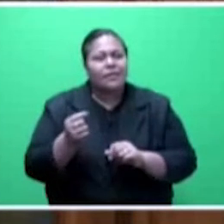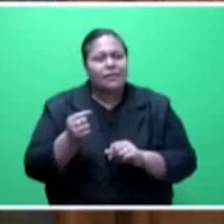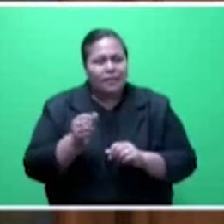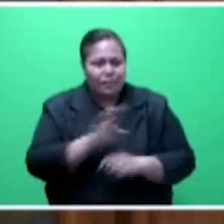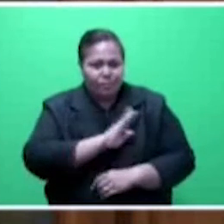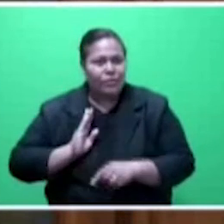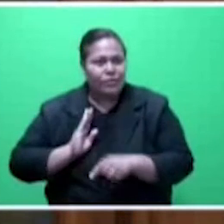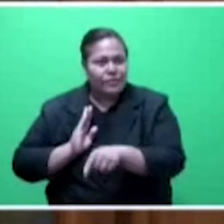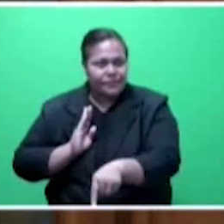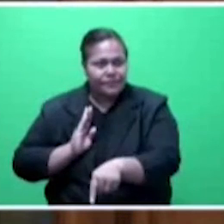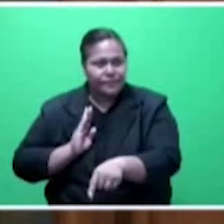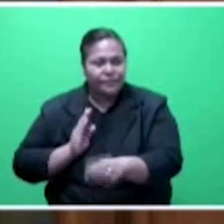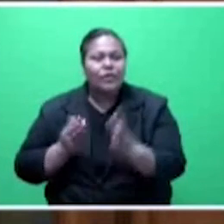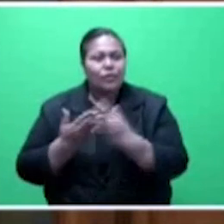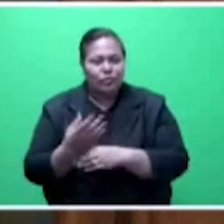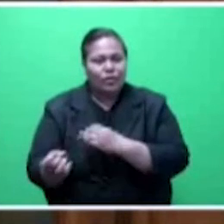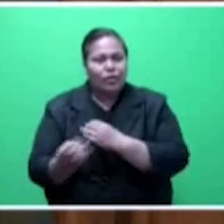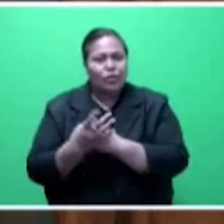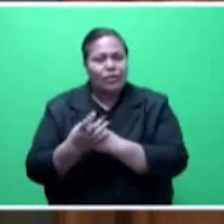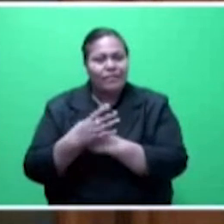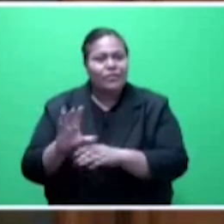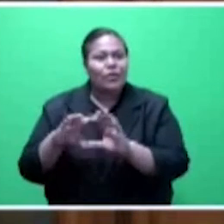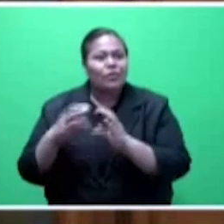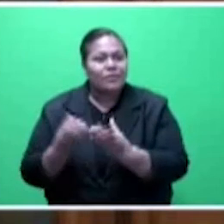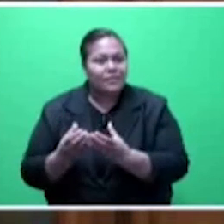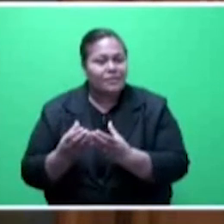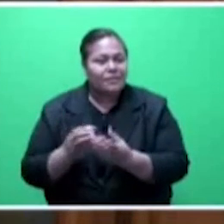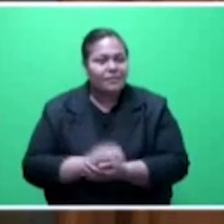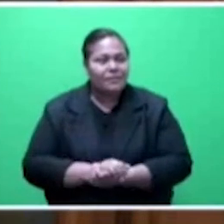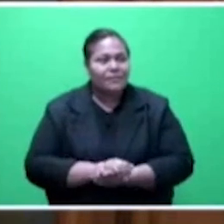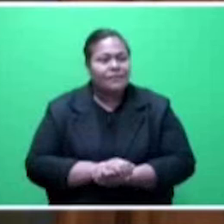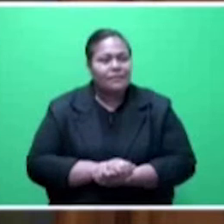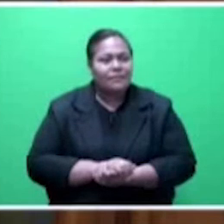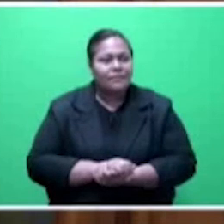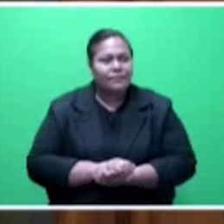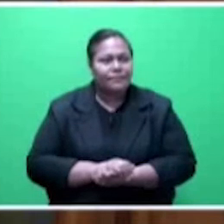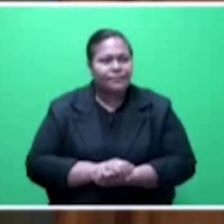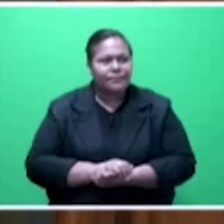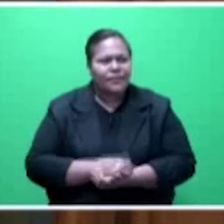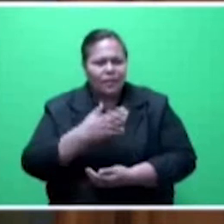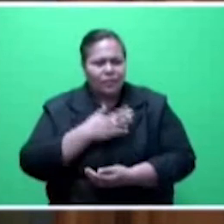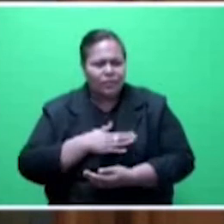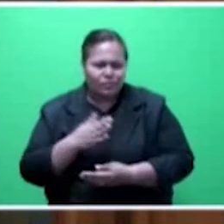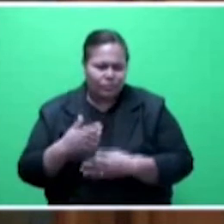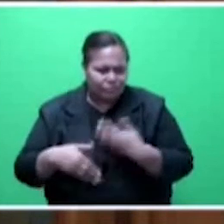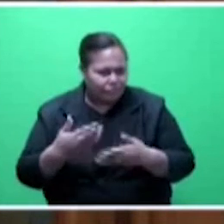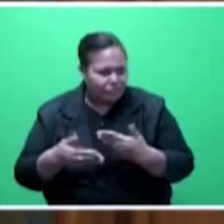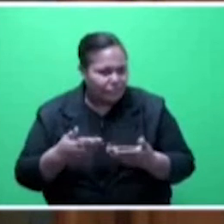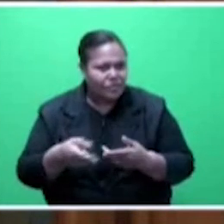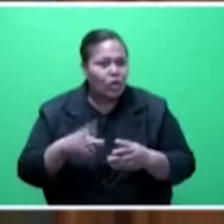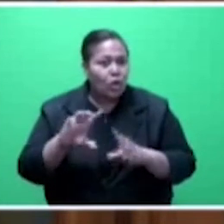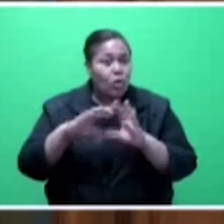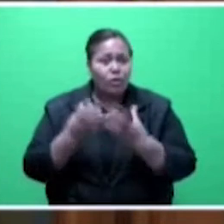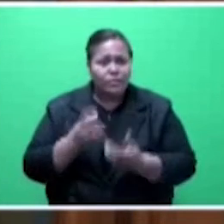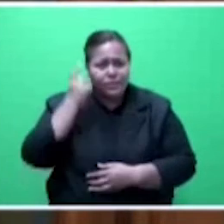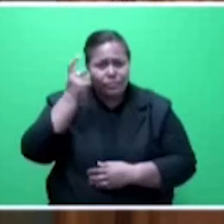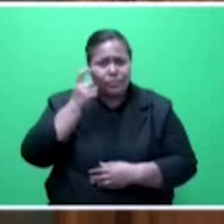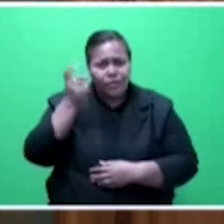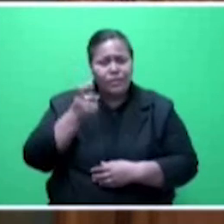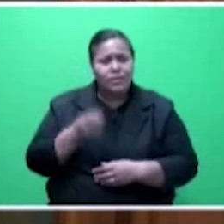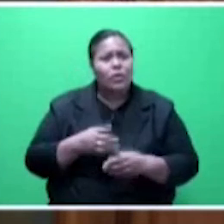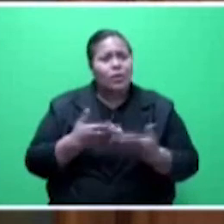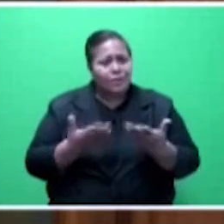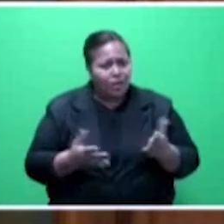Board through its advisory committees. Mr. Speaker, say briefly, I wish to touch on committee's concern on current laws